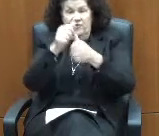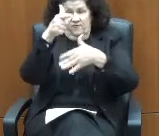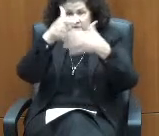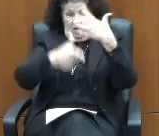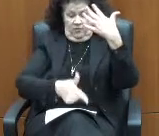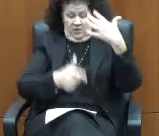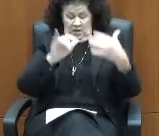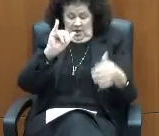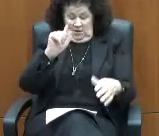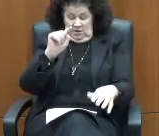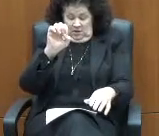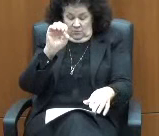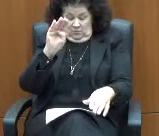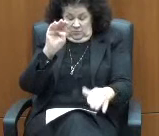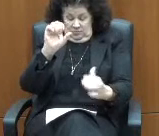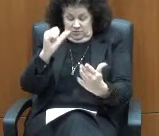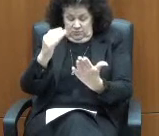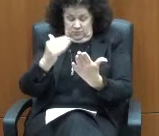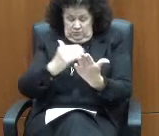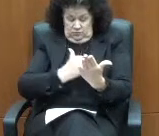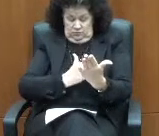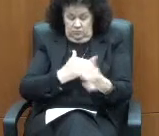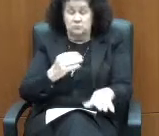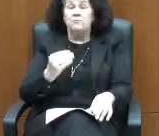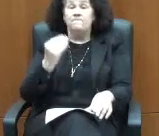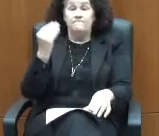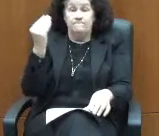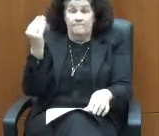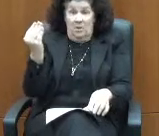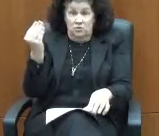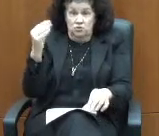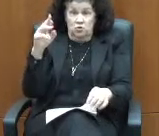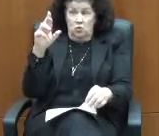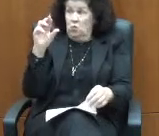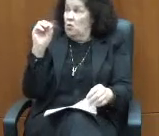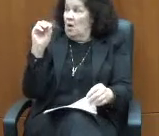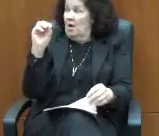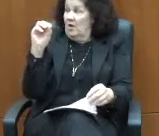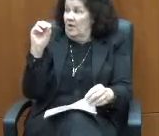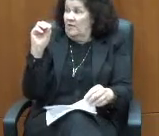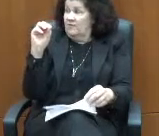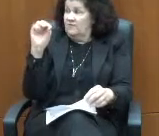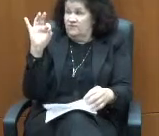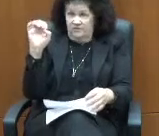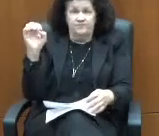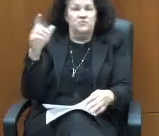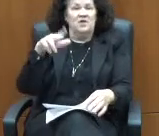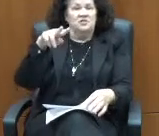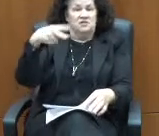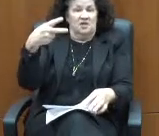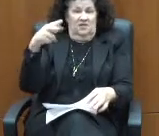Motion. Mr. Rock, second. Need a second. Ms. Boche?